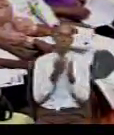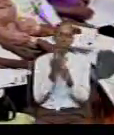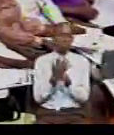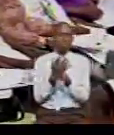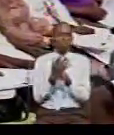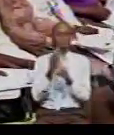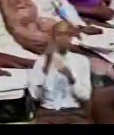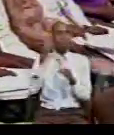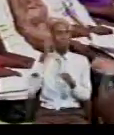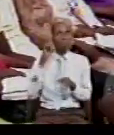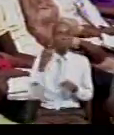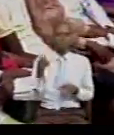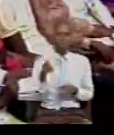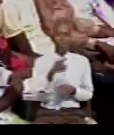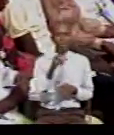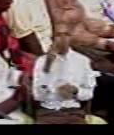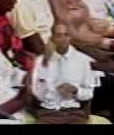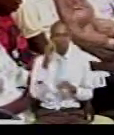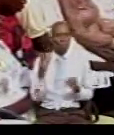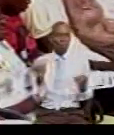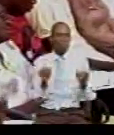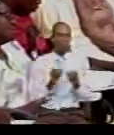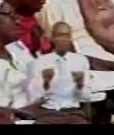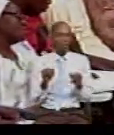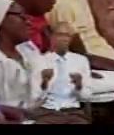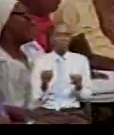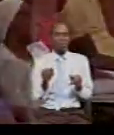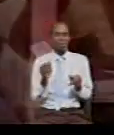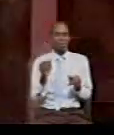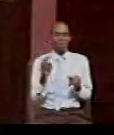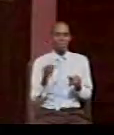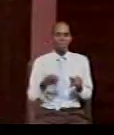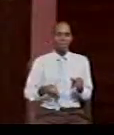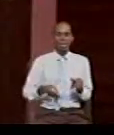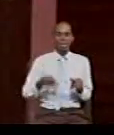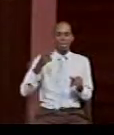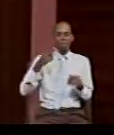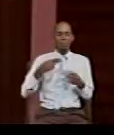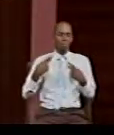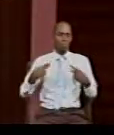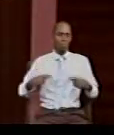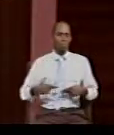for such an high priest became